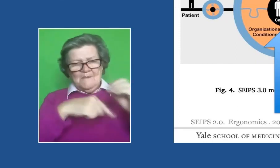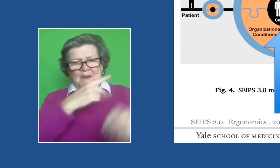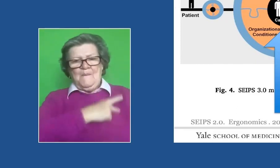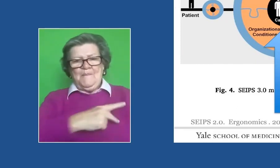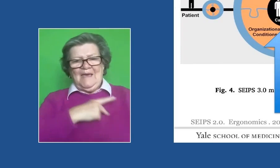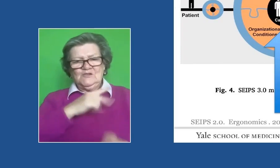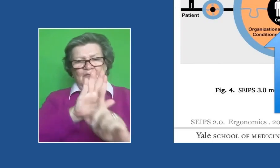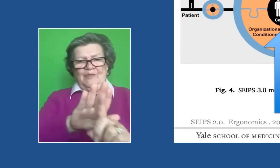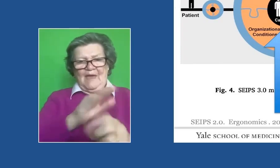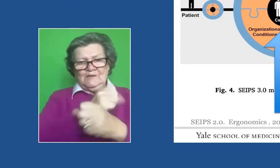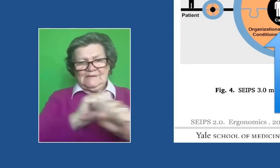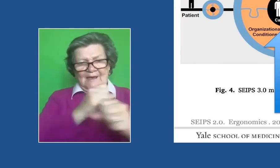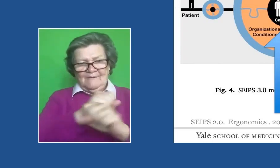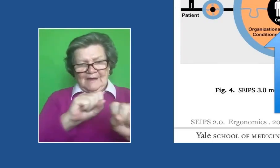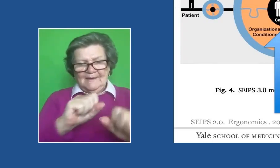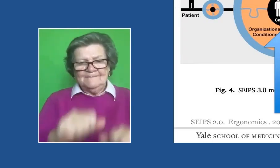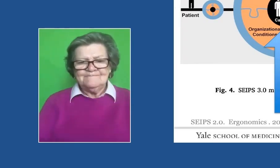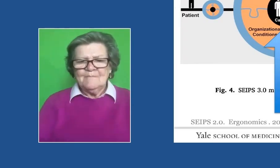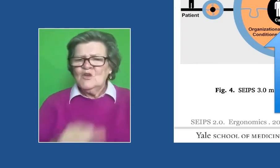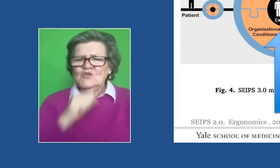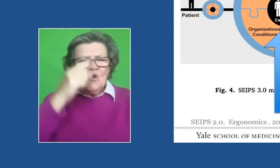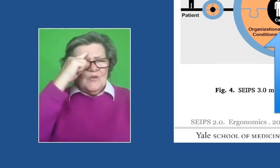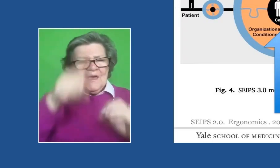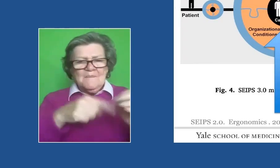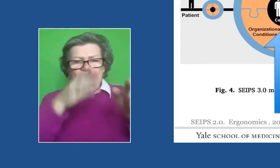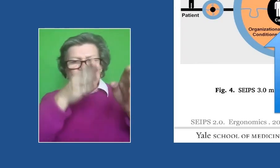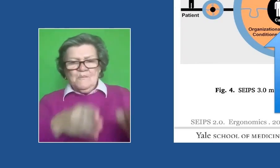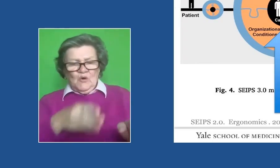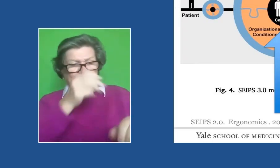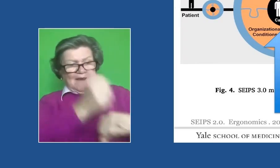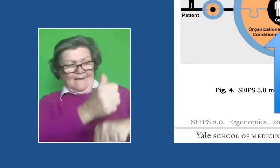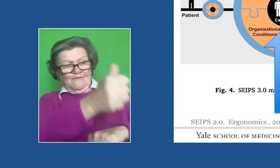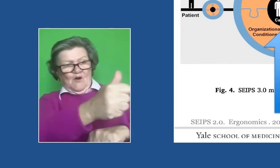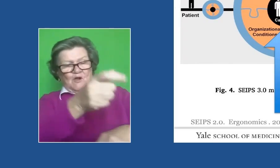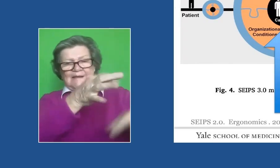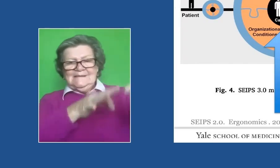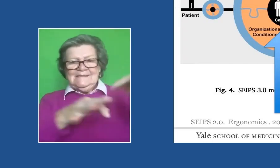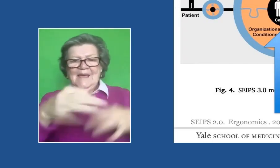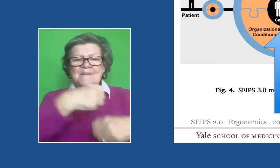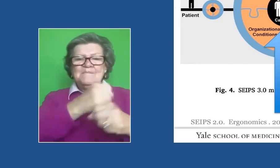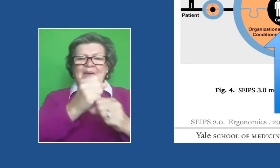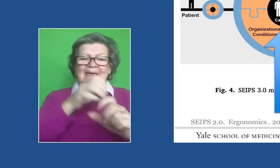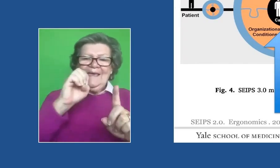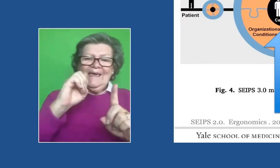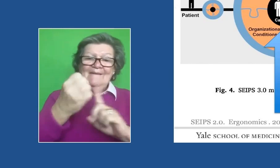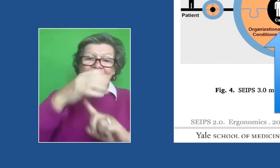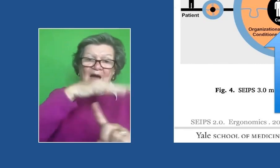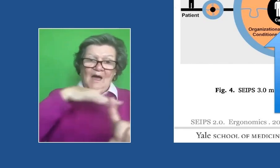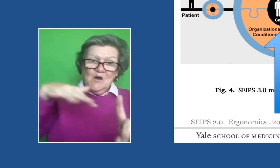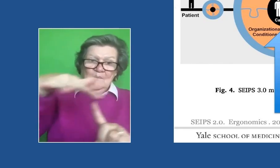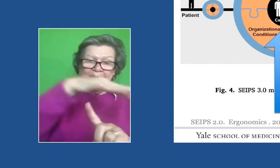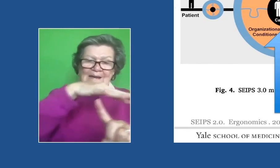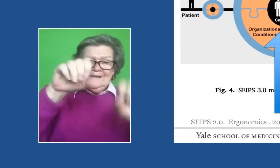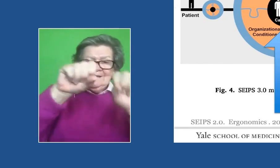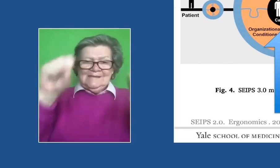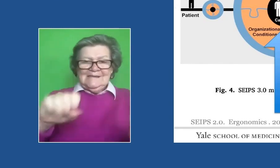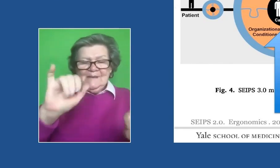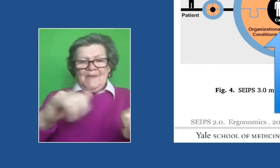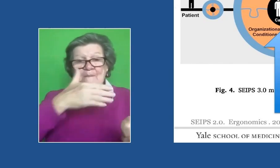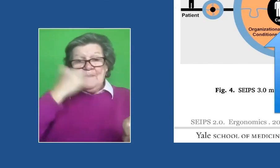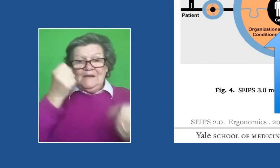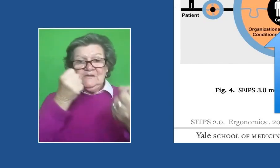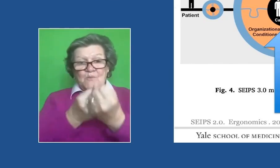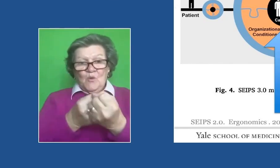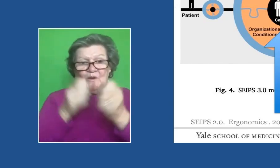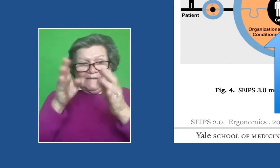thinking about the individual at fault, we think a little bit about creating an environment and a system that best supports individuals